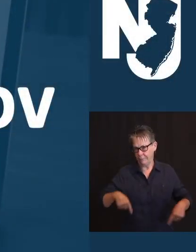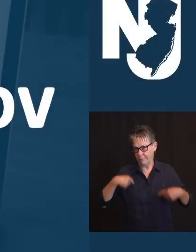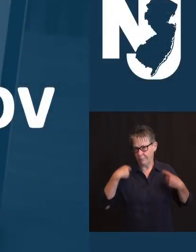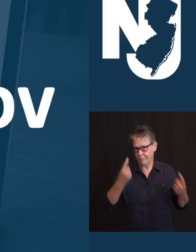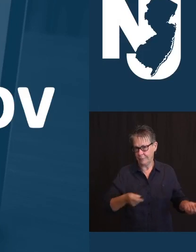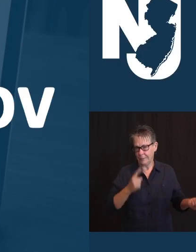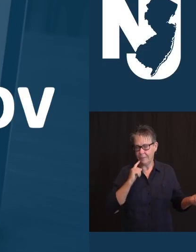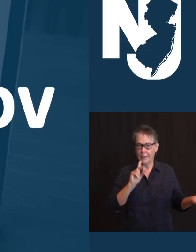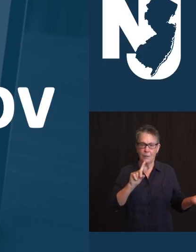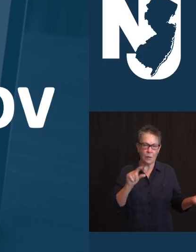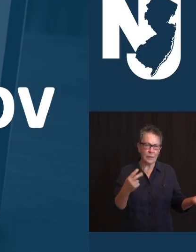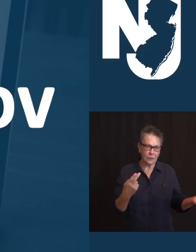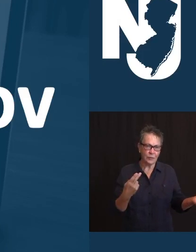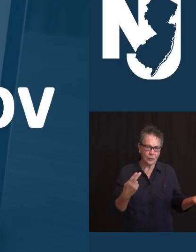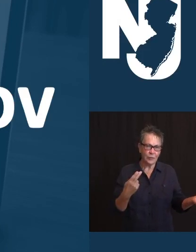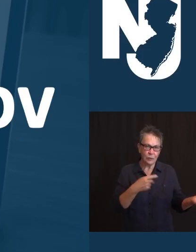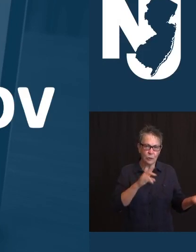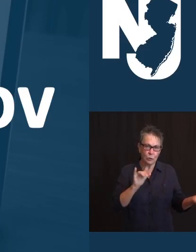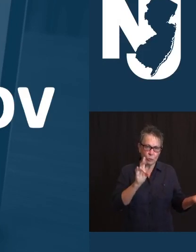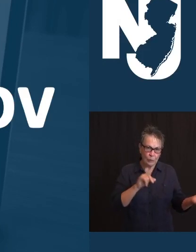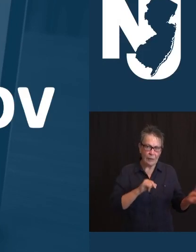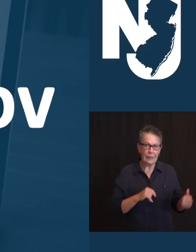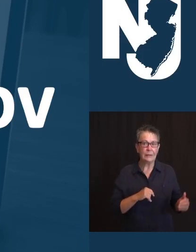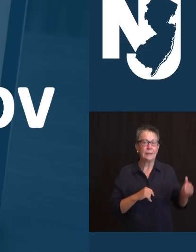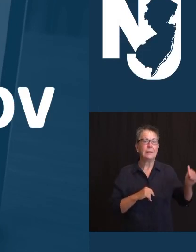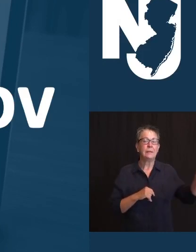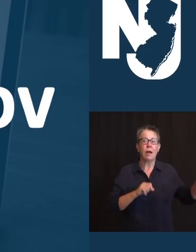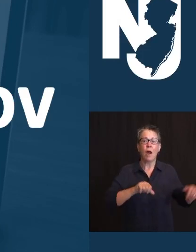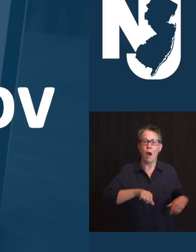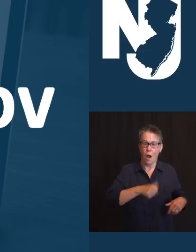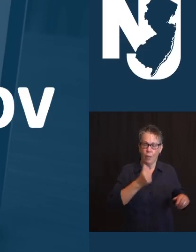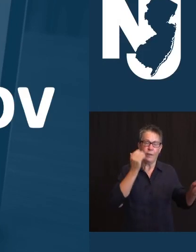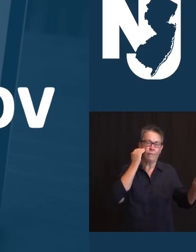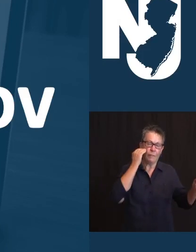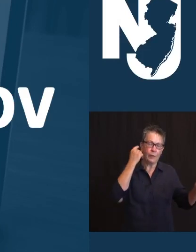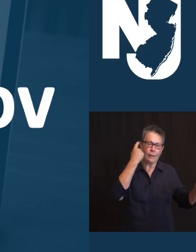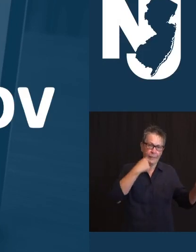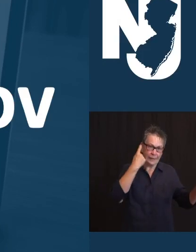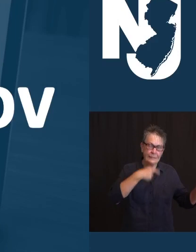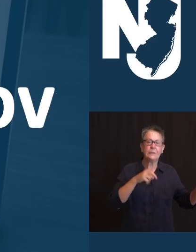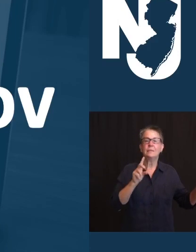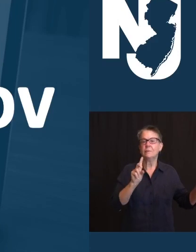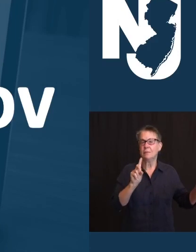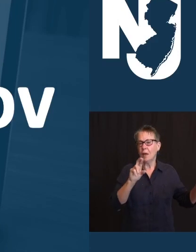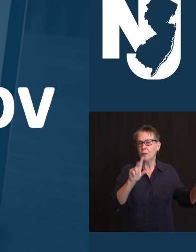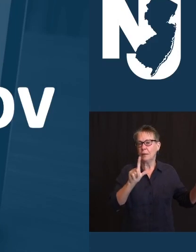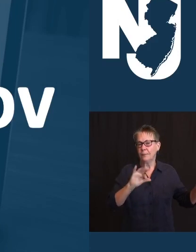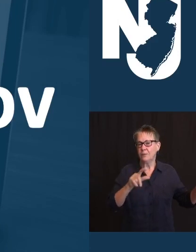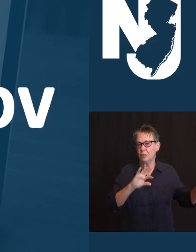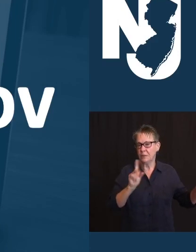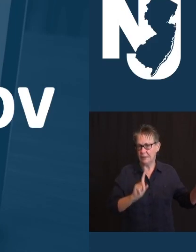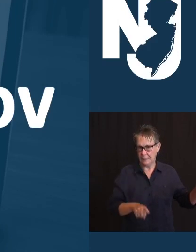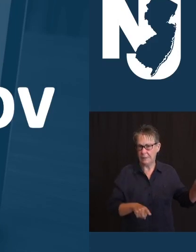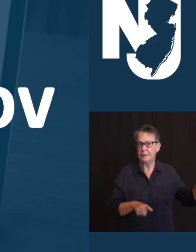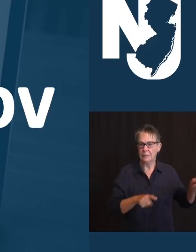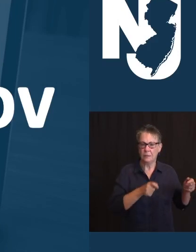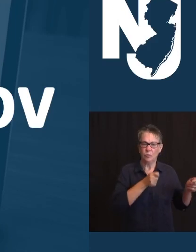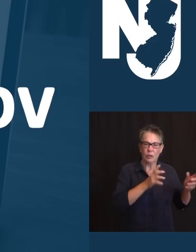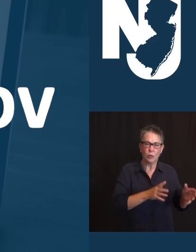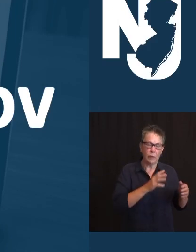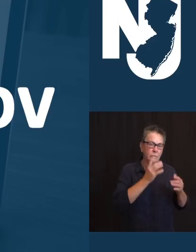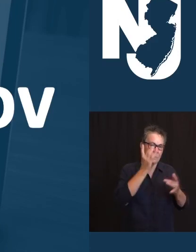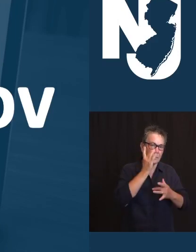Persicelli. To her right, another familiar face, the Department of Health's Disease Service Medical Director, Dr. Ed Lifshitz. Great to have you both.